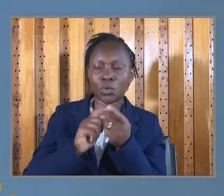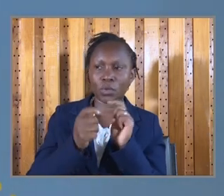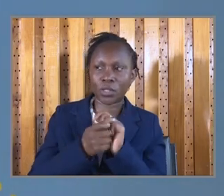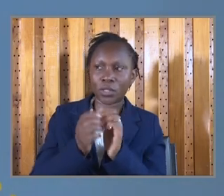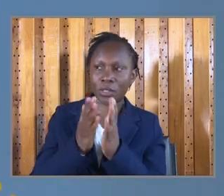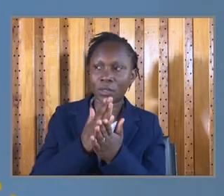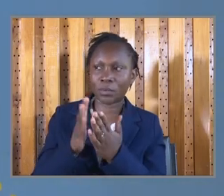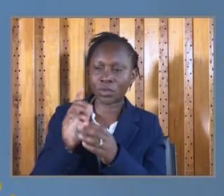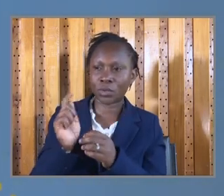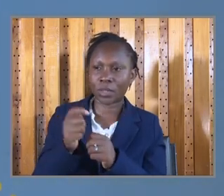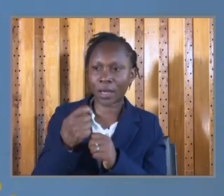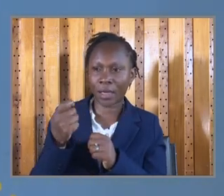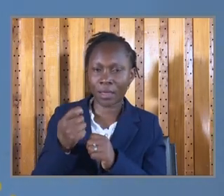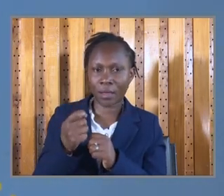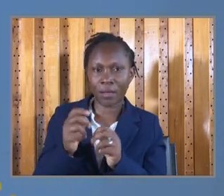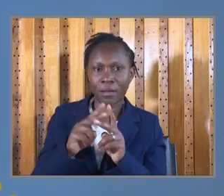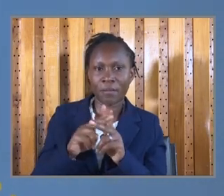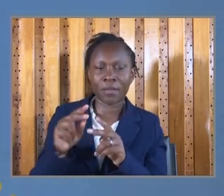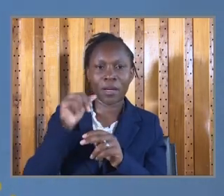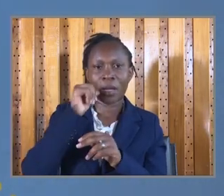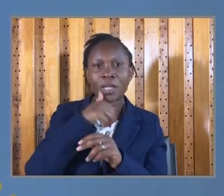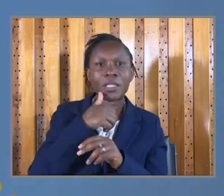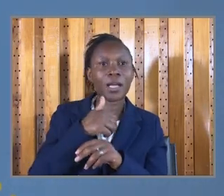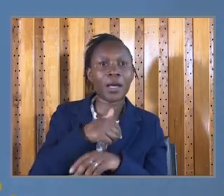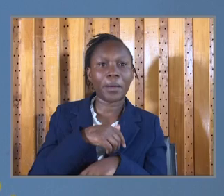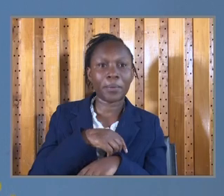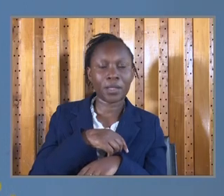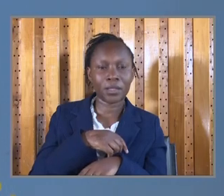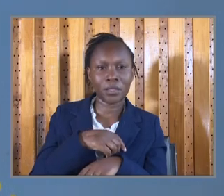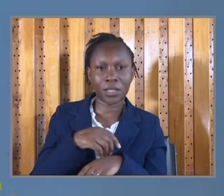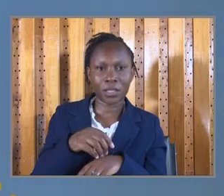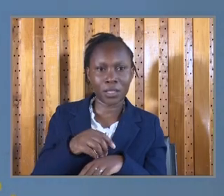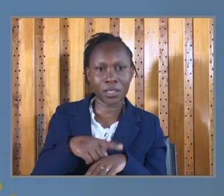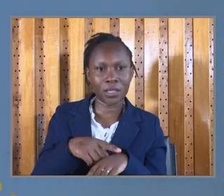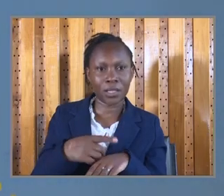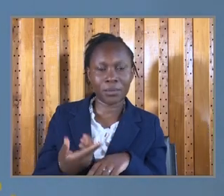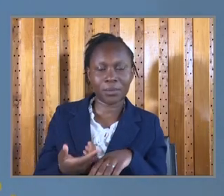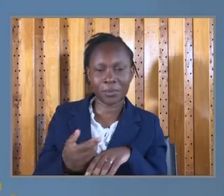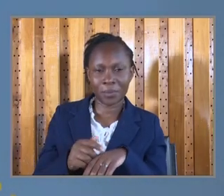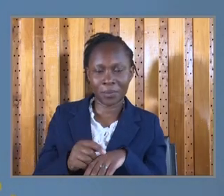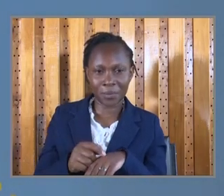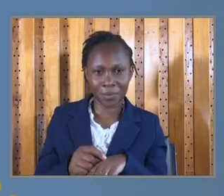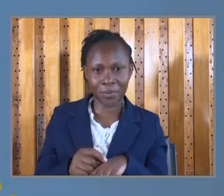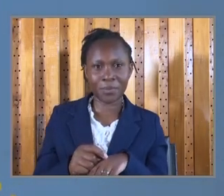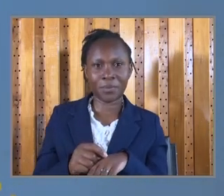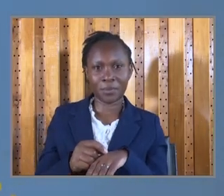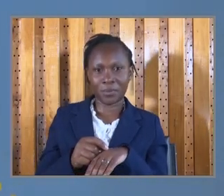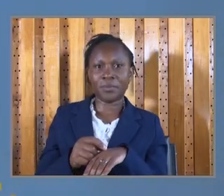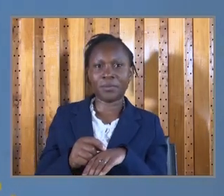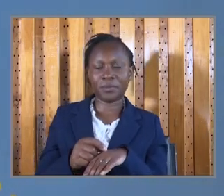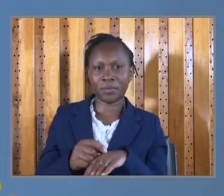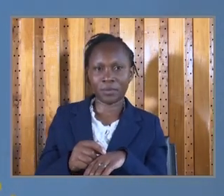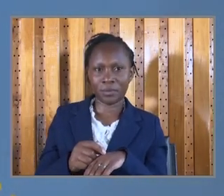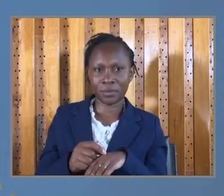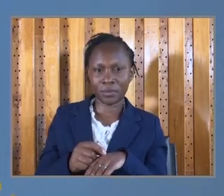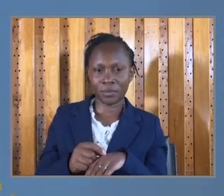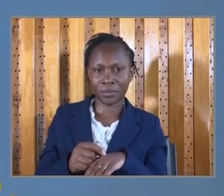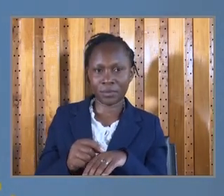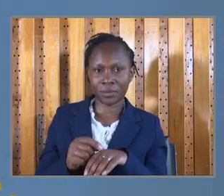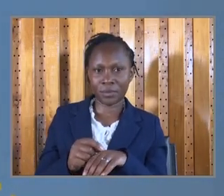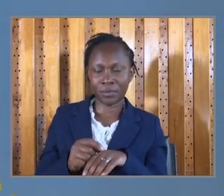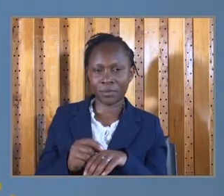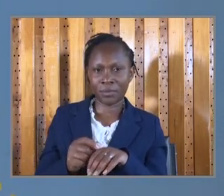truly shining example of how our partnership can work in practice. And we are eager to